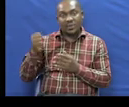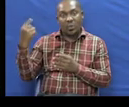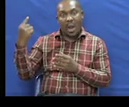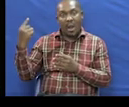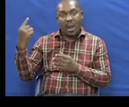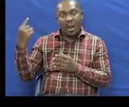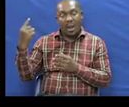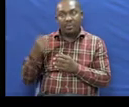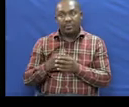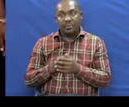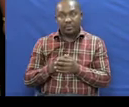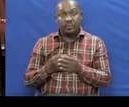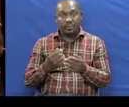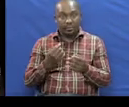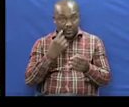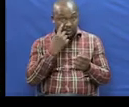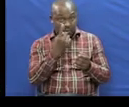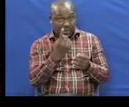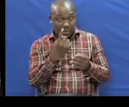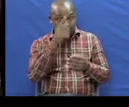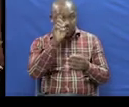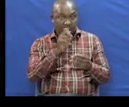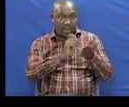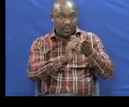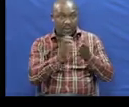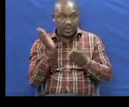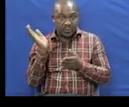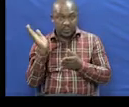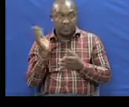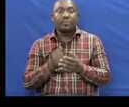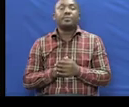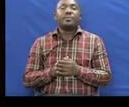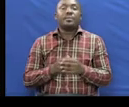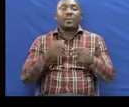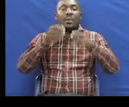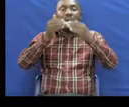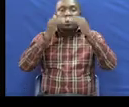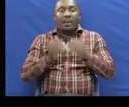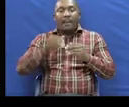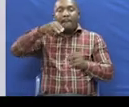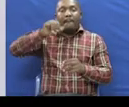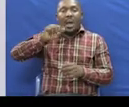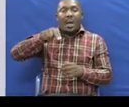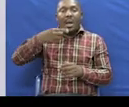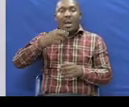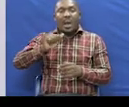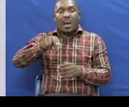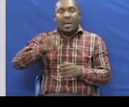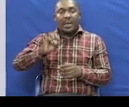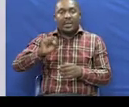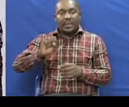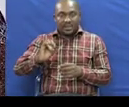4S1. We're going to see the reason. Then manganese, which is